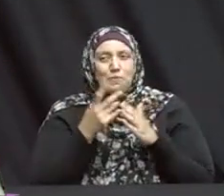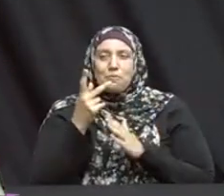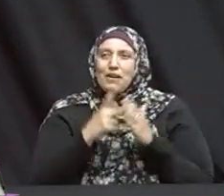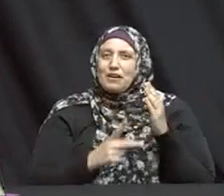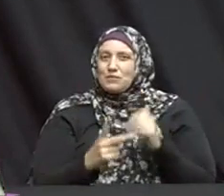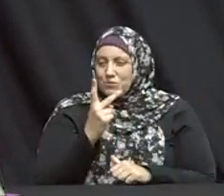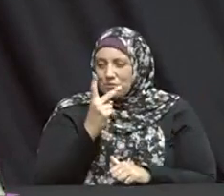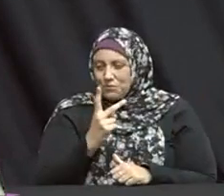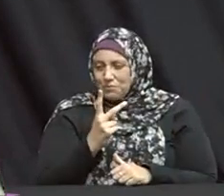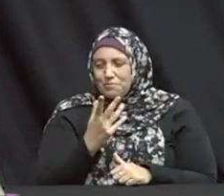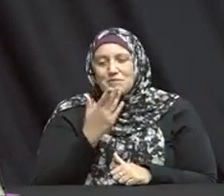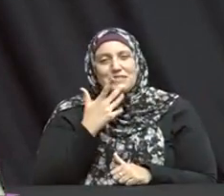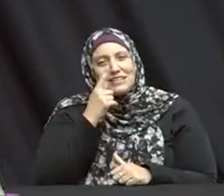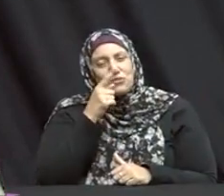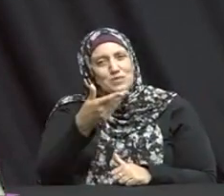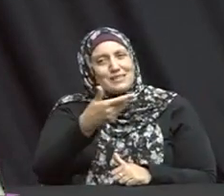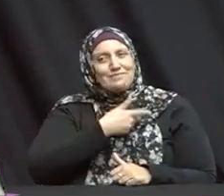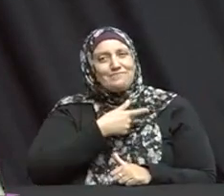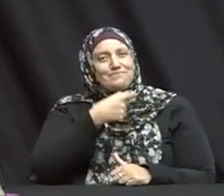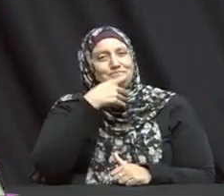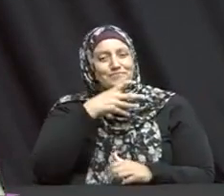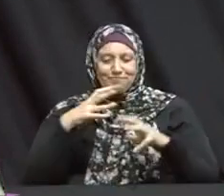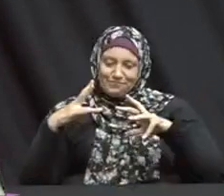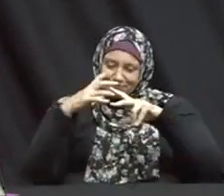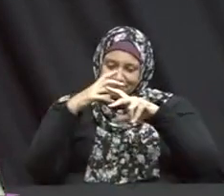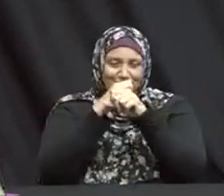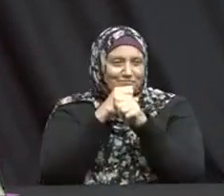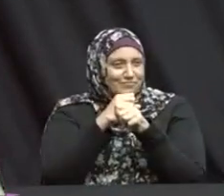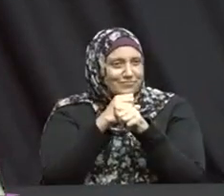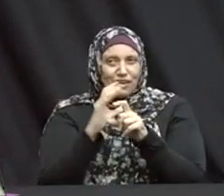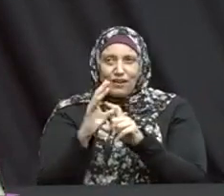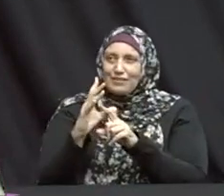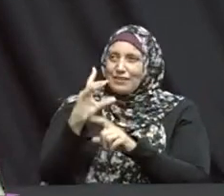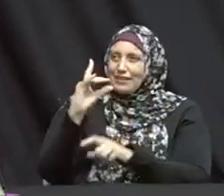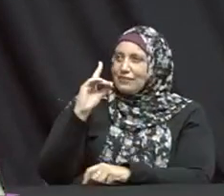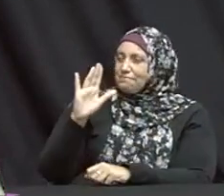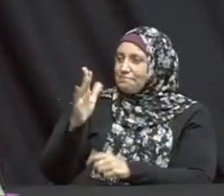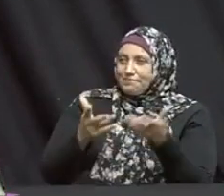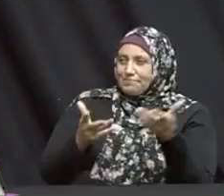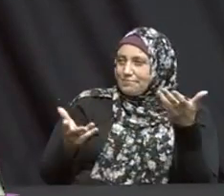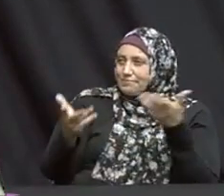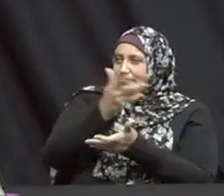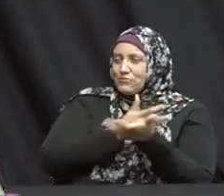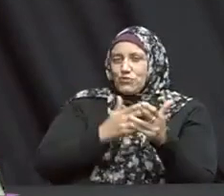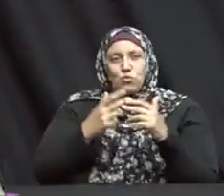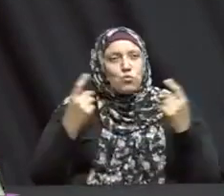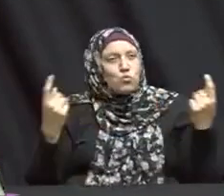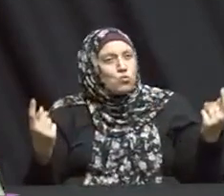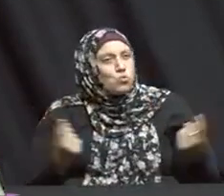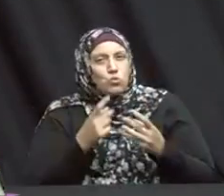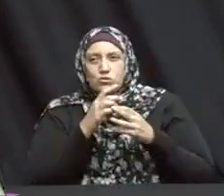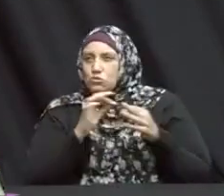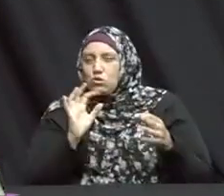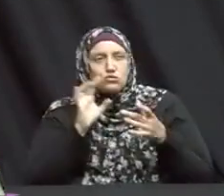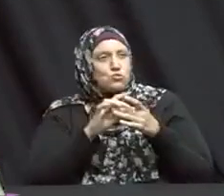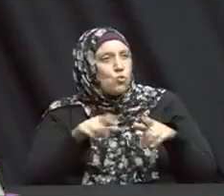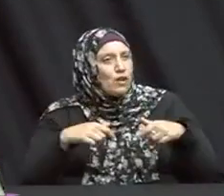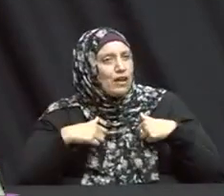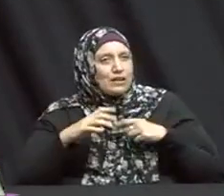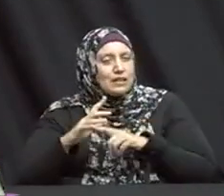for you to give us a brief overview of last week's discussion for people who may not have joined us last week?